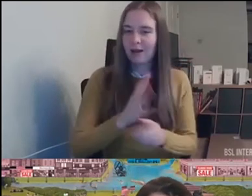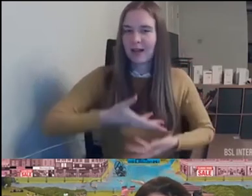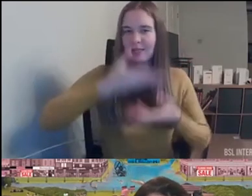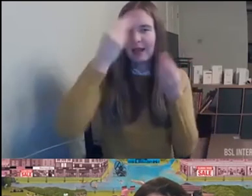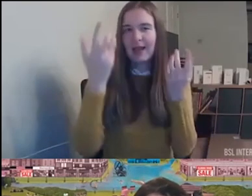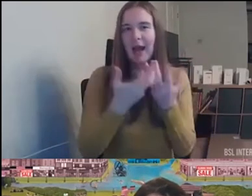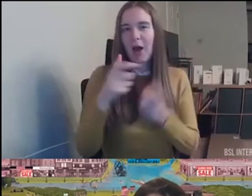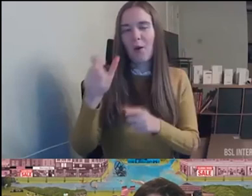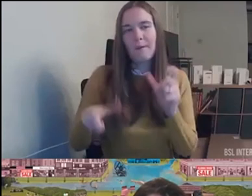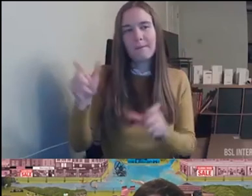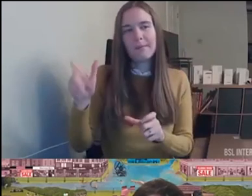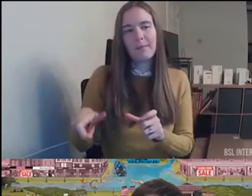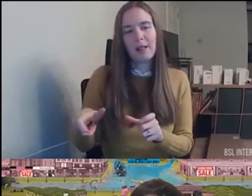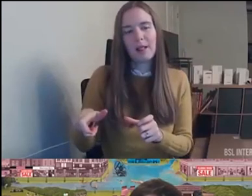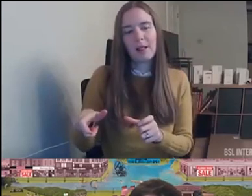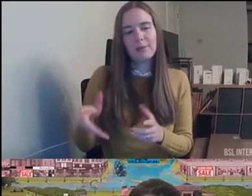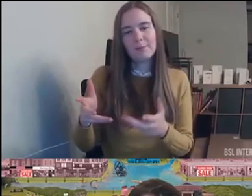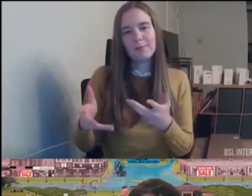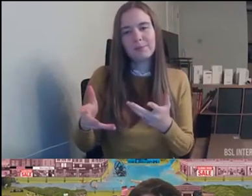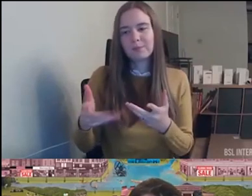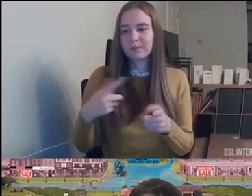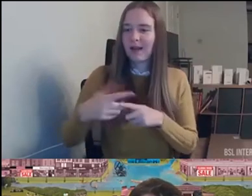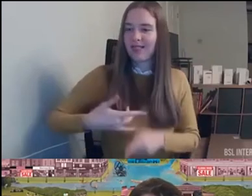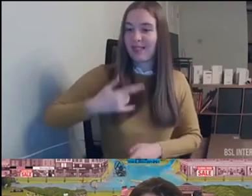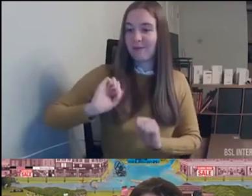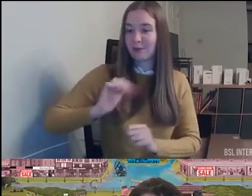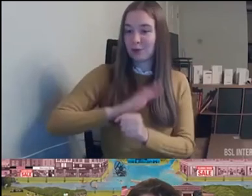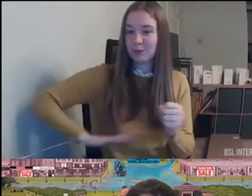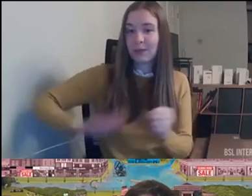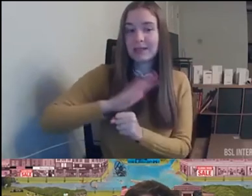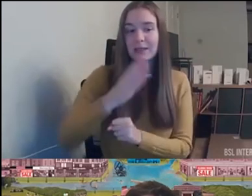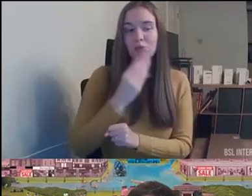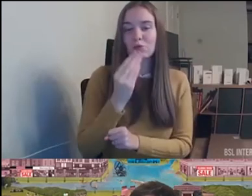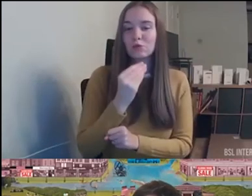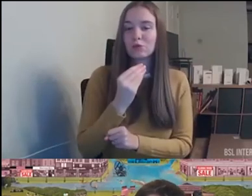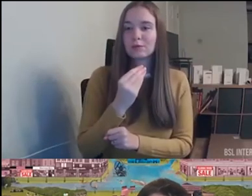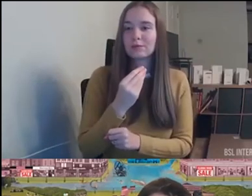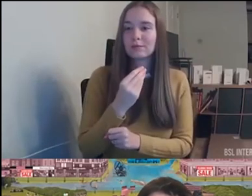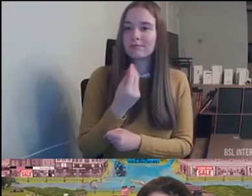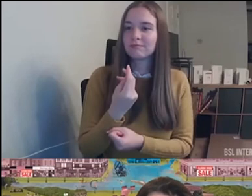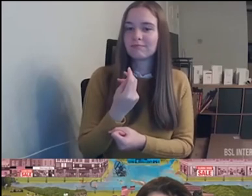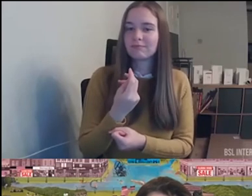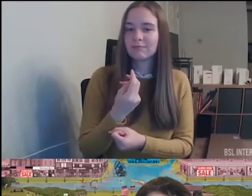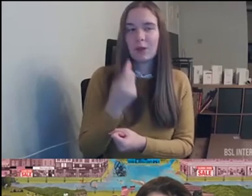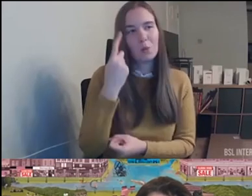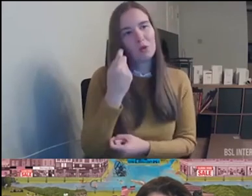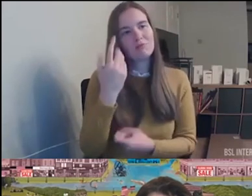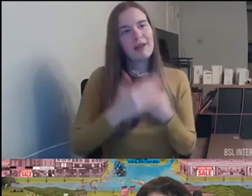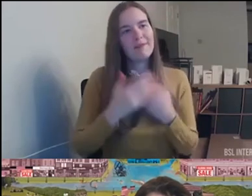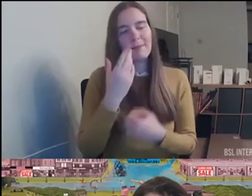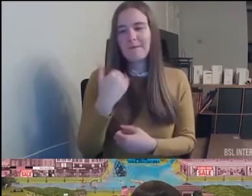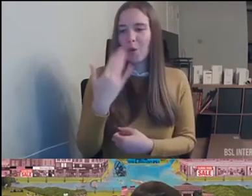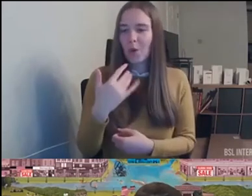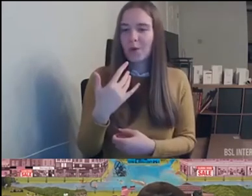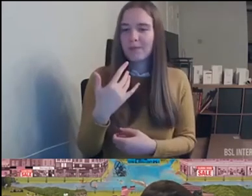um, you know, kind of inhabited these spaces and kind of use some of the things that we put there in, in ways we never imagined. And hopefully from that,